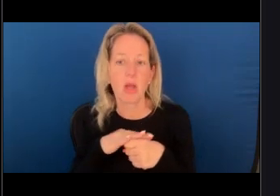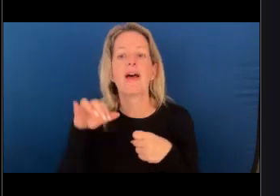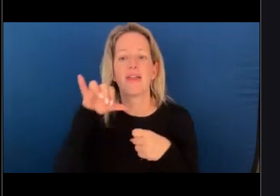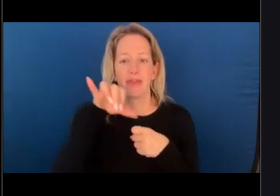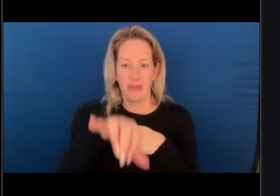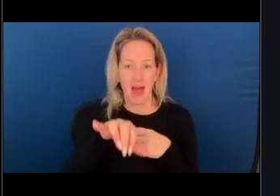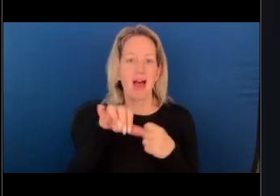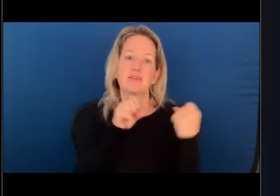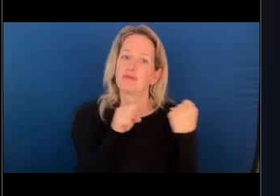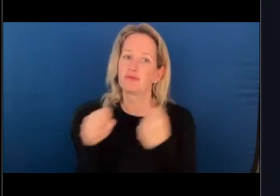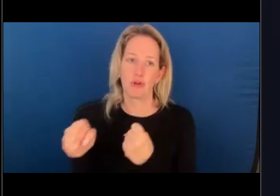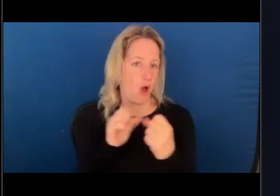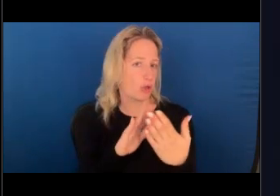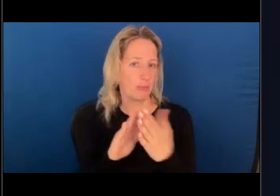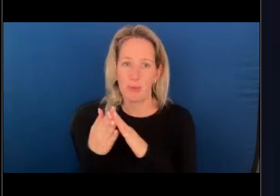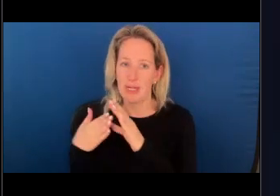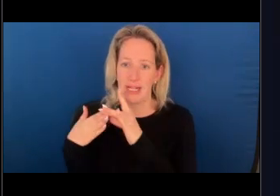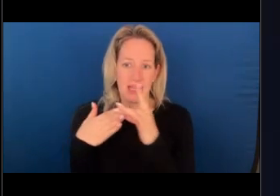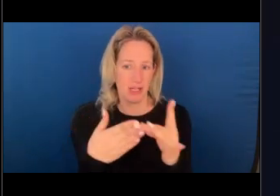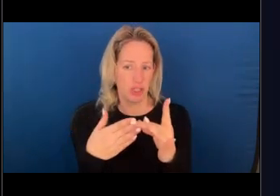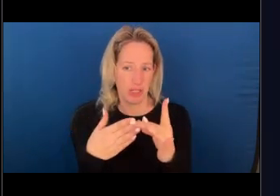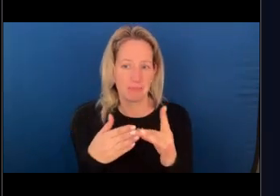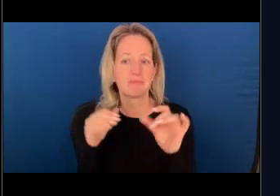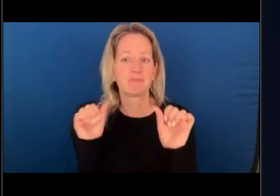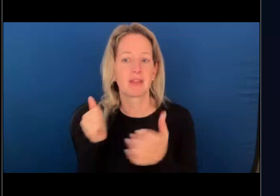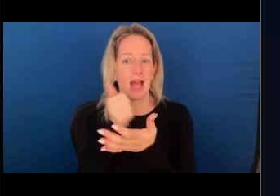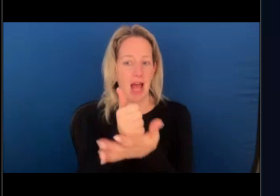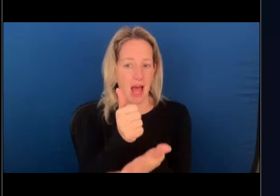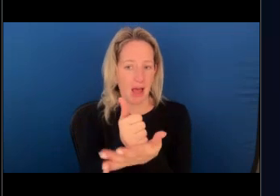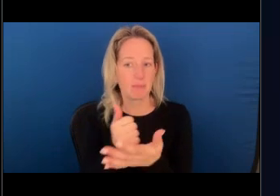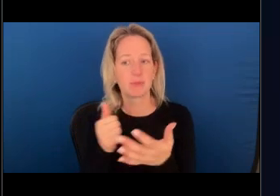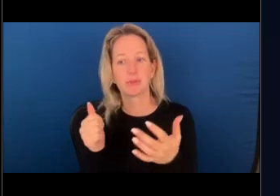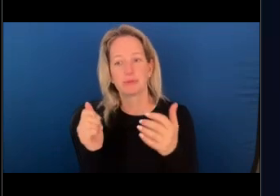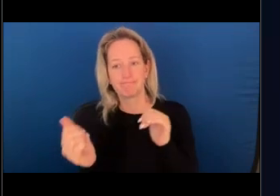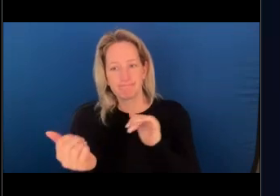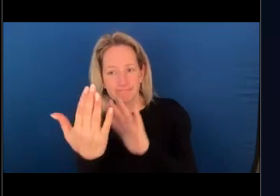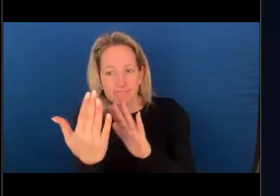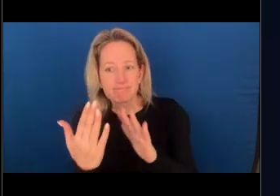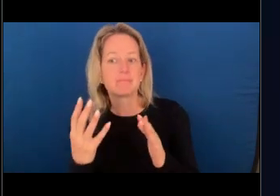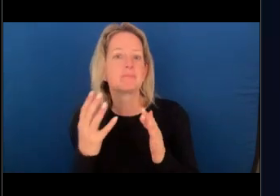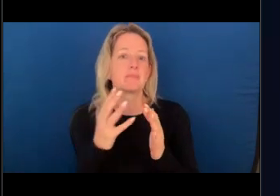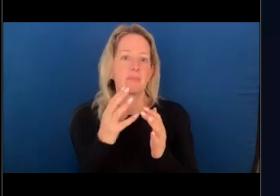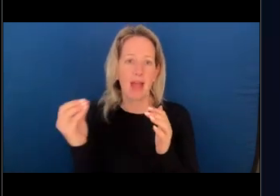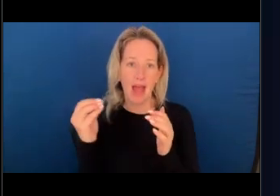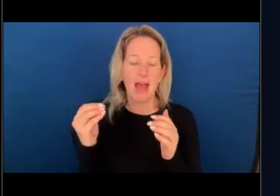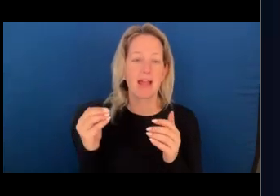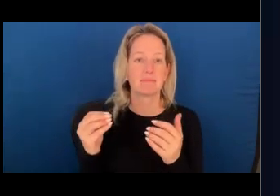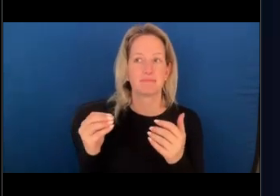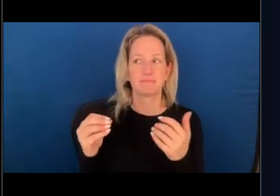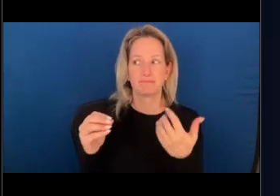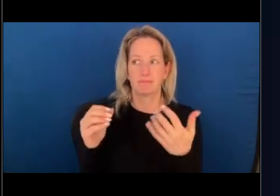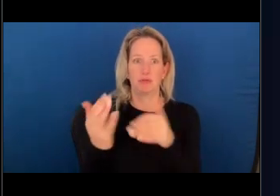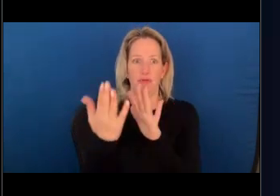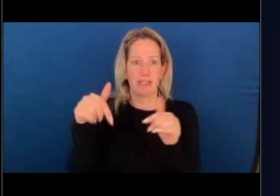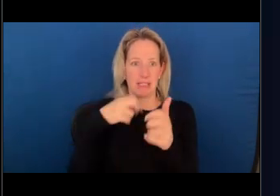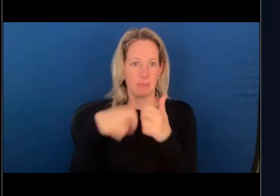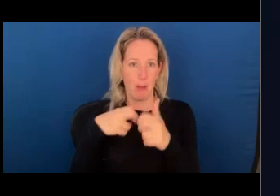really help galvanize and motivate communities to address this problem. But there's also unique